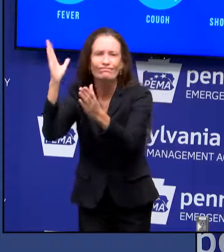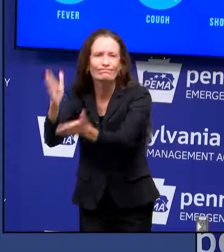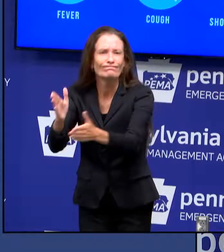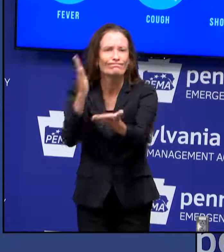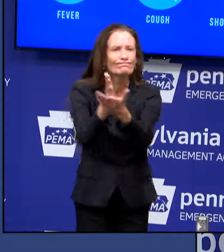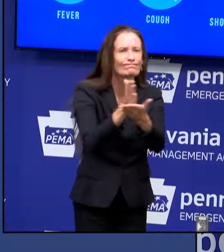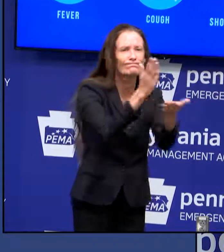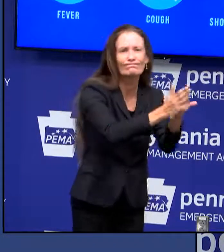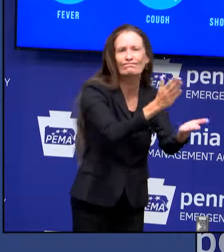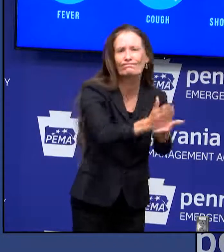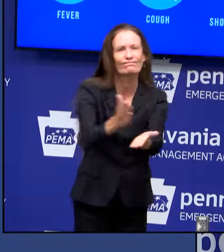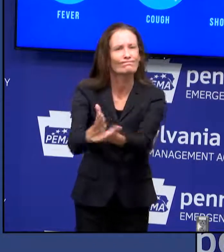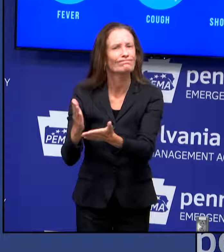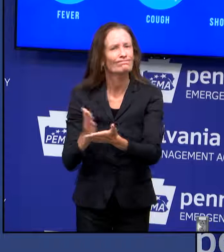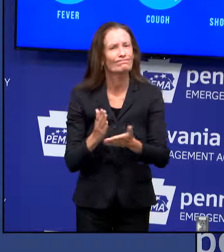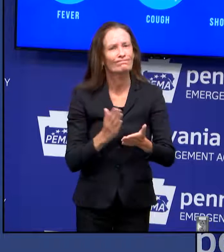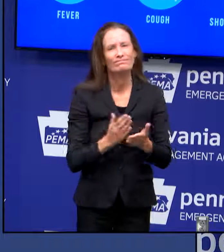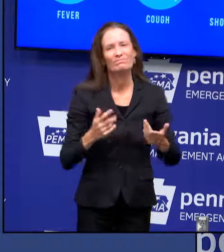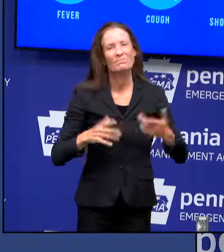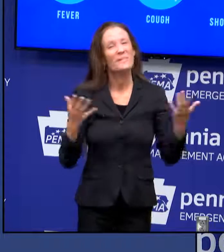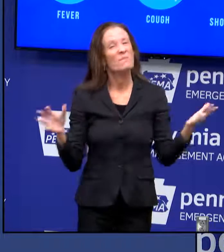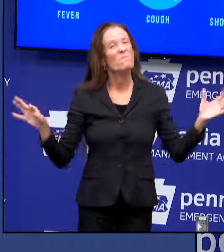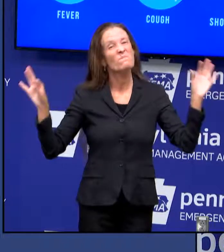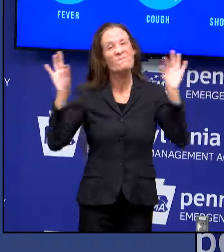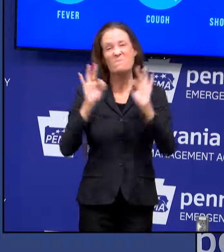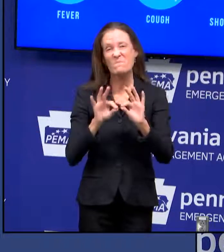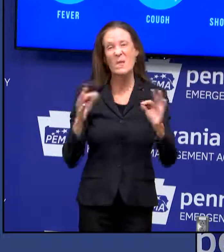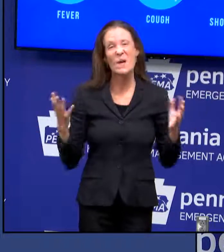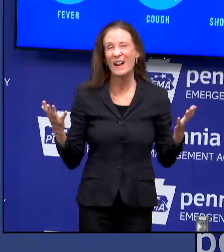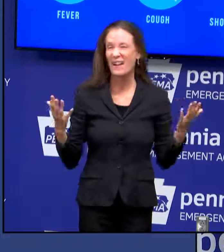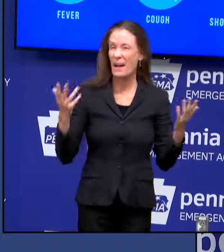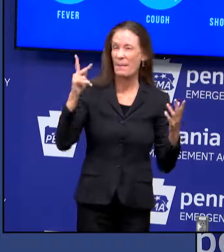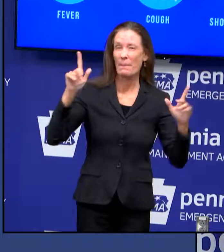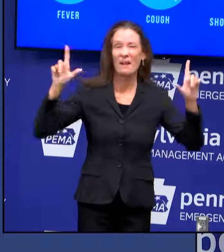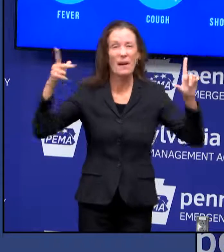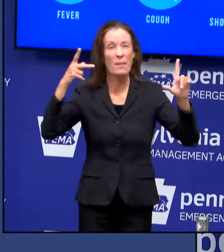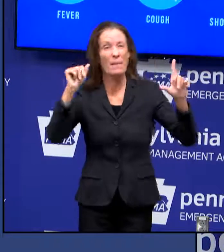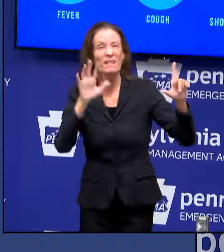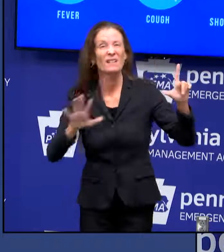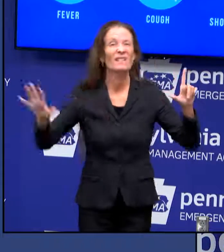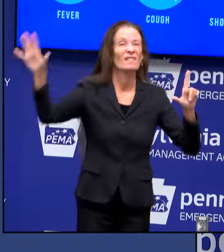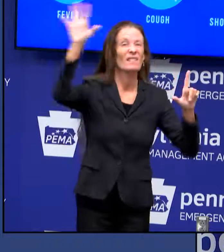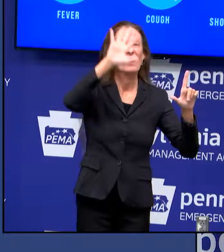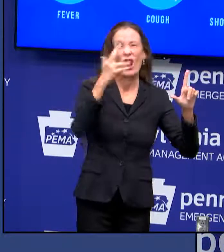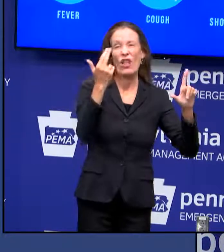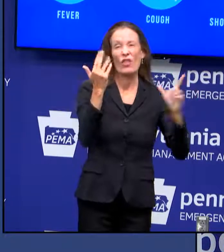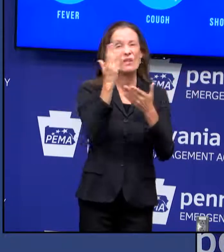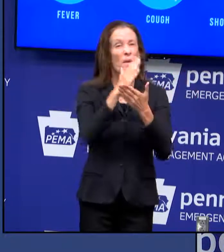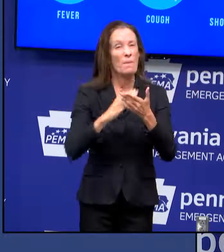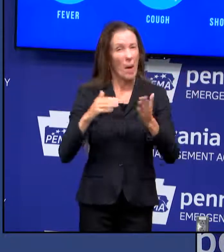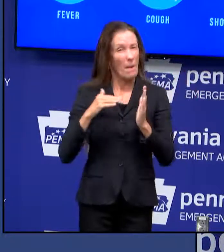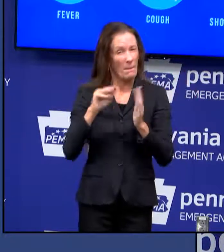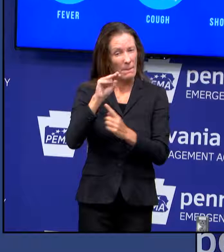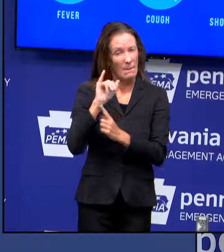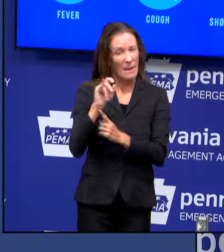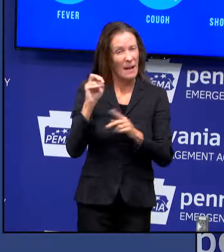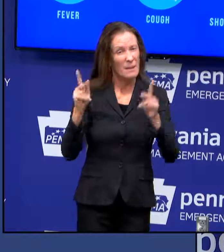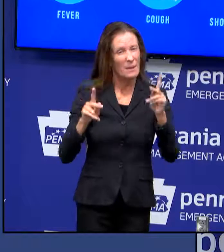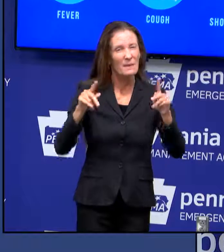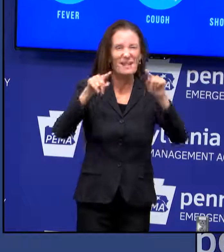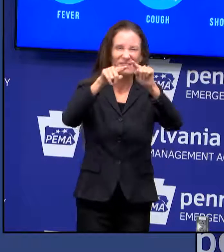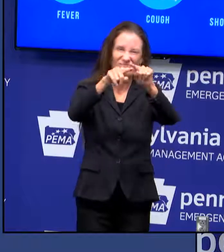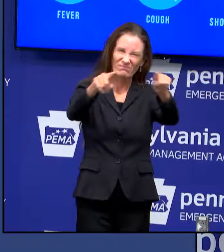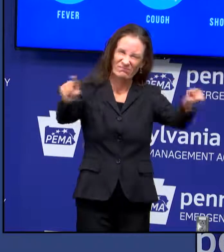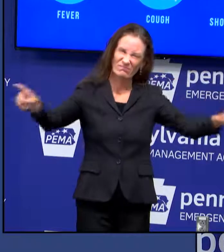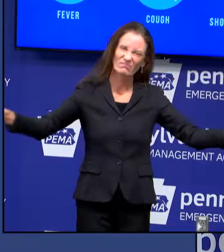all 13 million of us, to do our part to reduce the likelihood that others are going to contact or spread COVID-19.